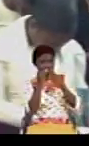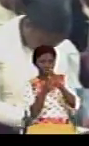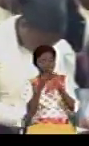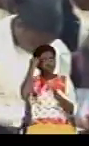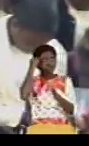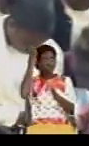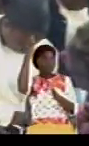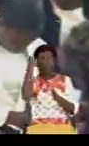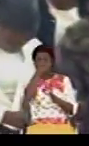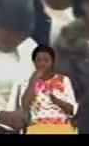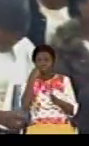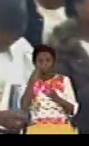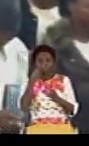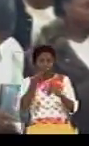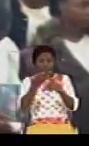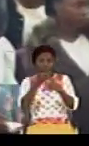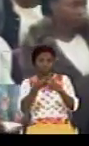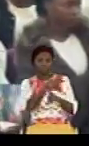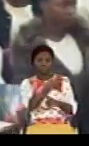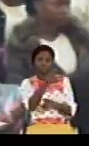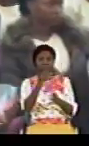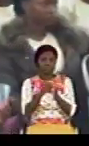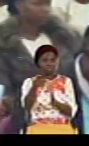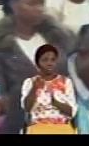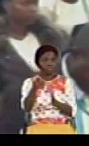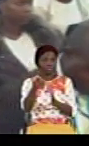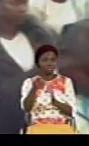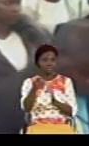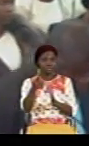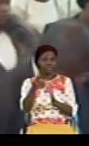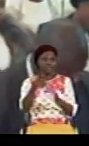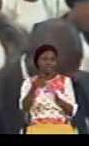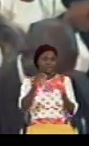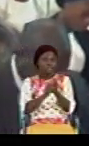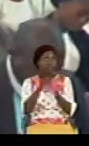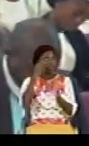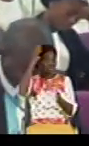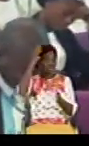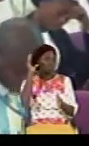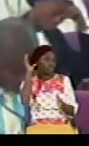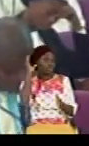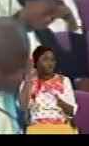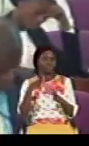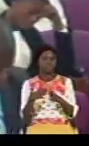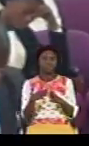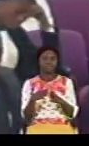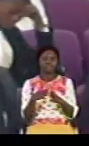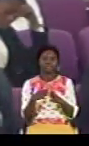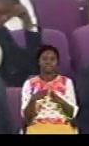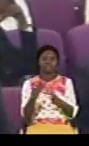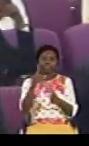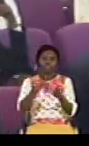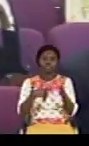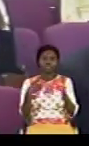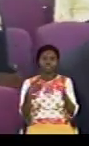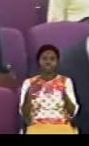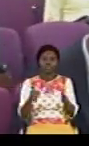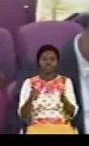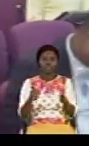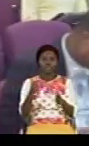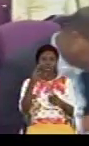will not hear. What's the prophet revealing to them? What's the Bible revealing to